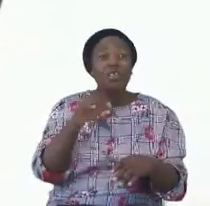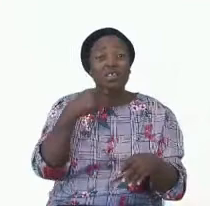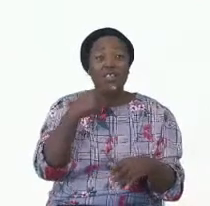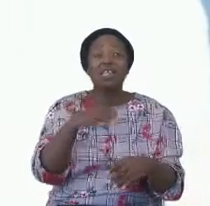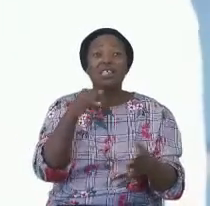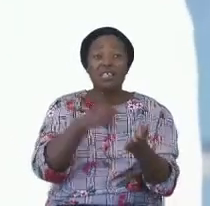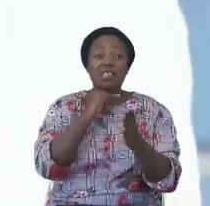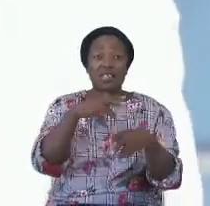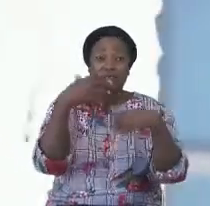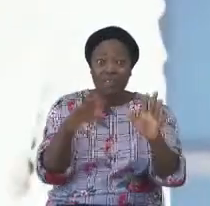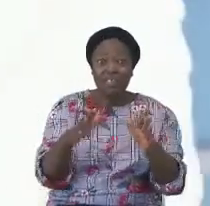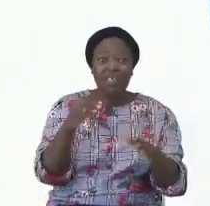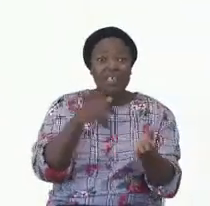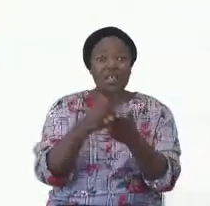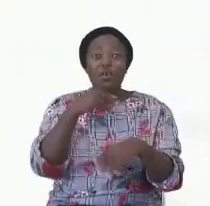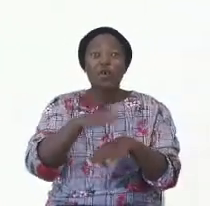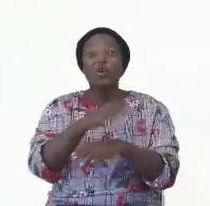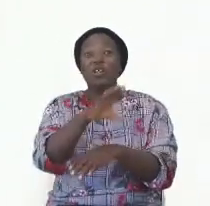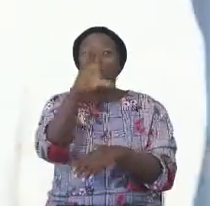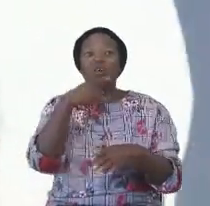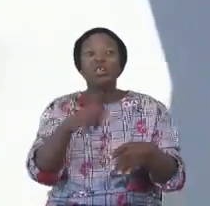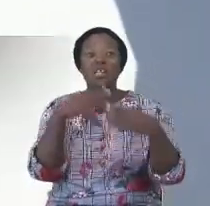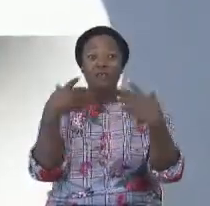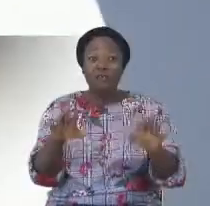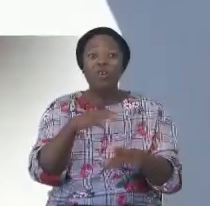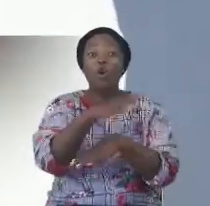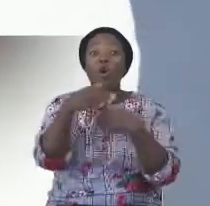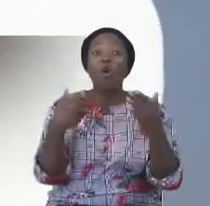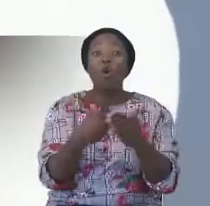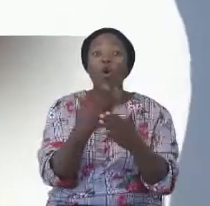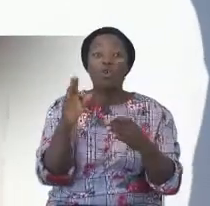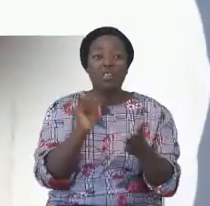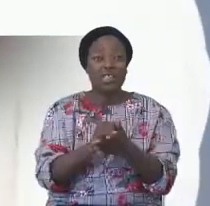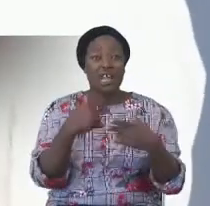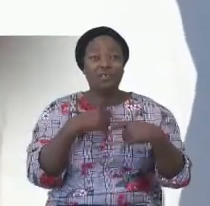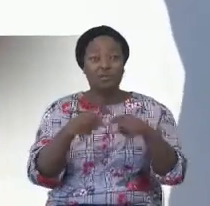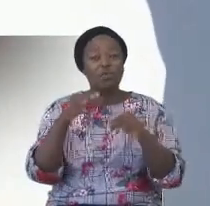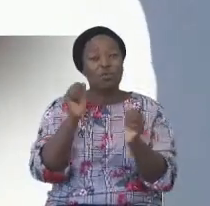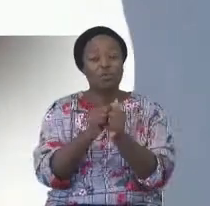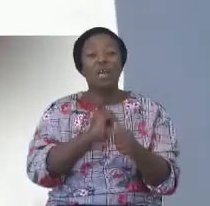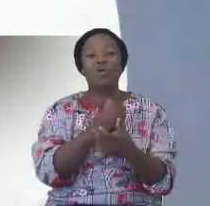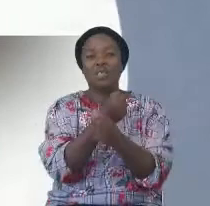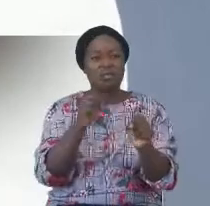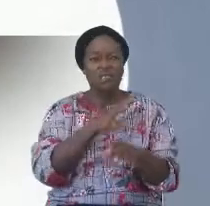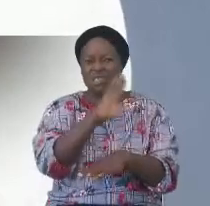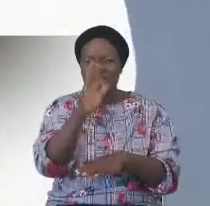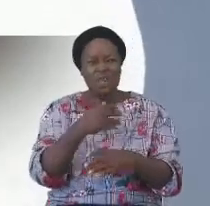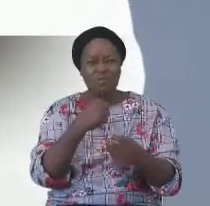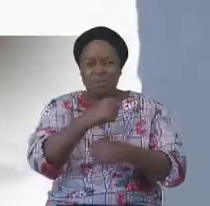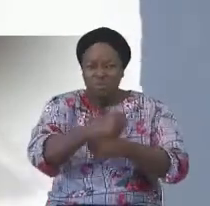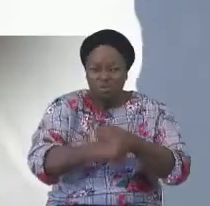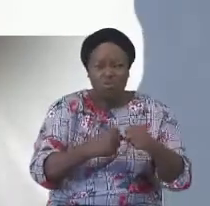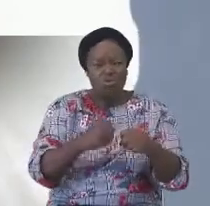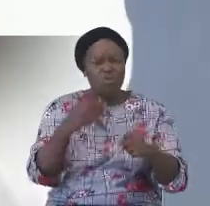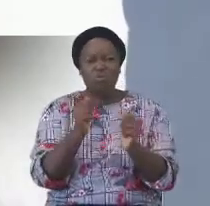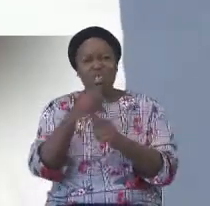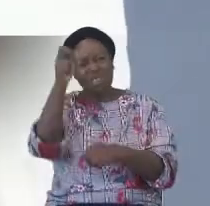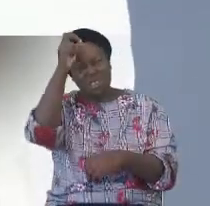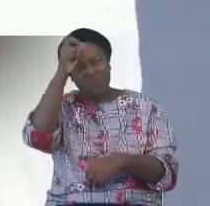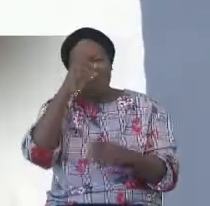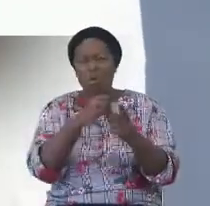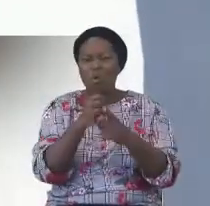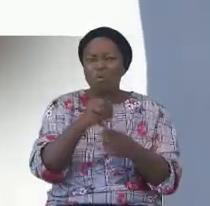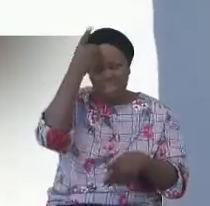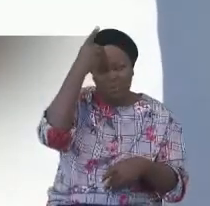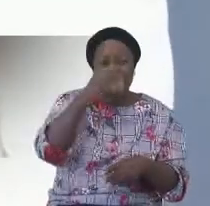cross, he said, it is finished. It's on the cross, he finished everything concerning our redemption. And he